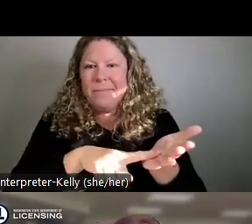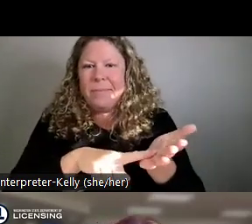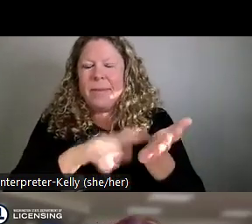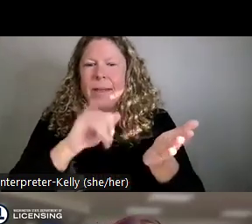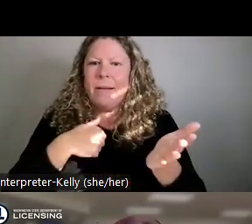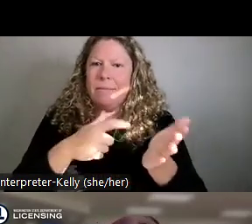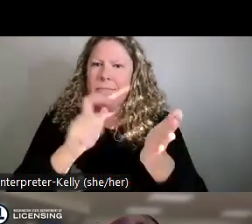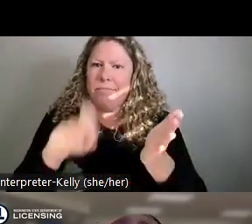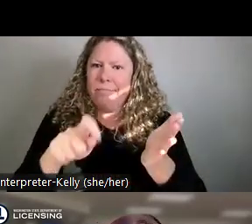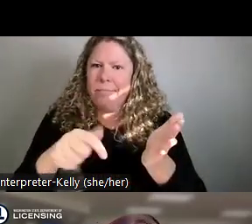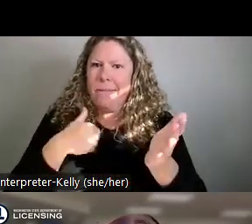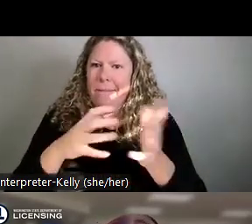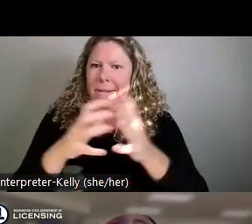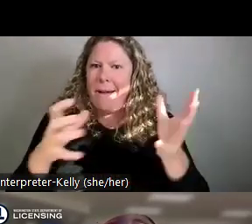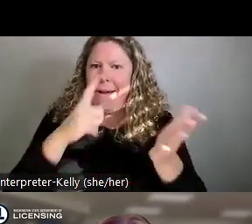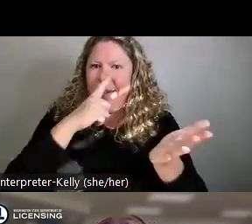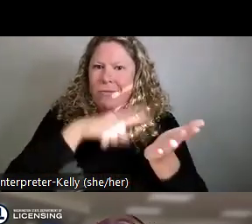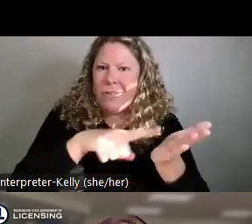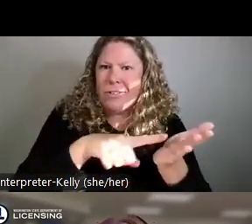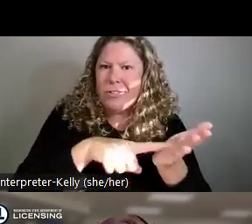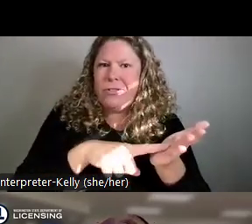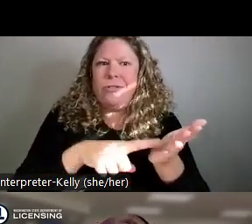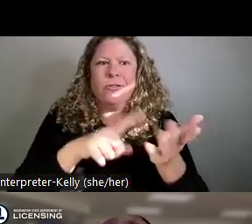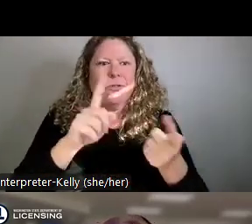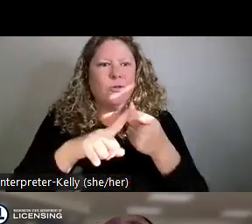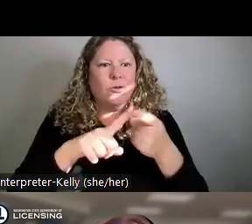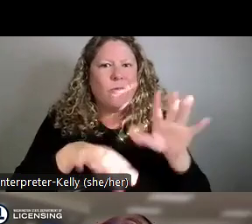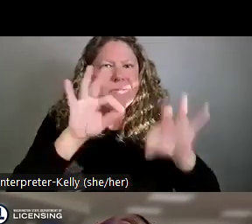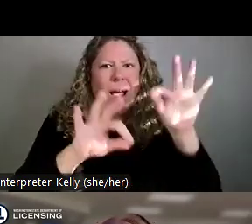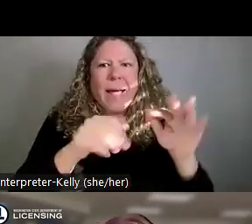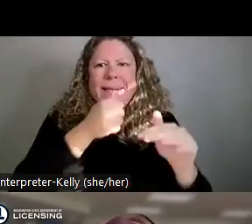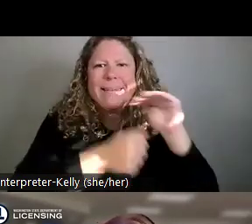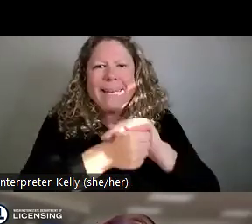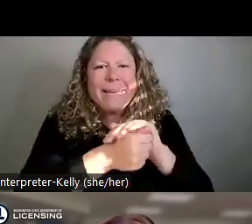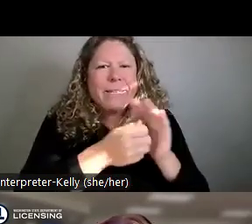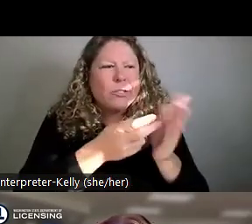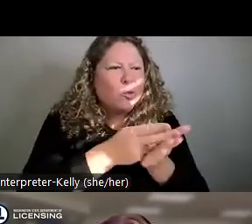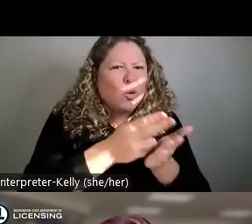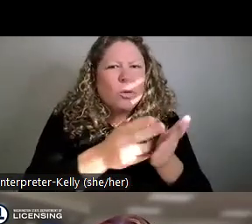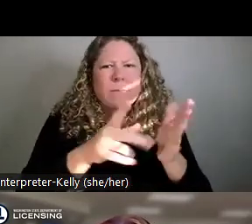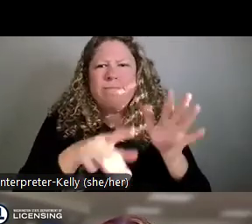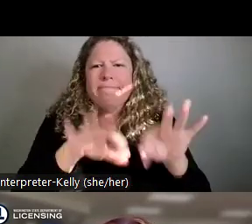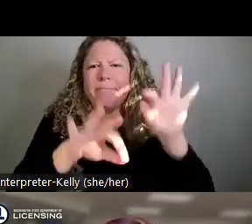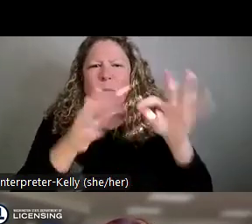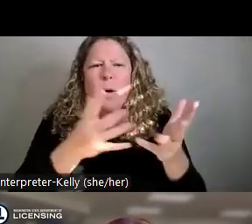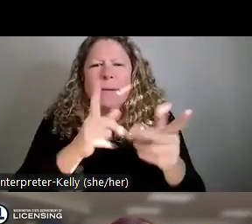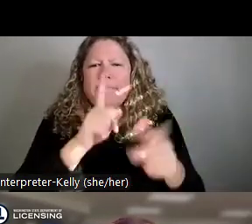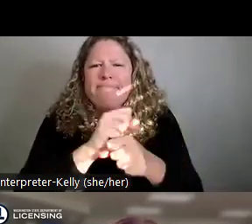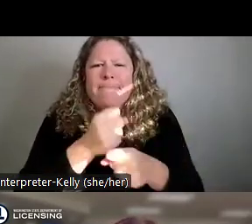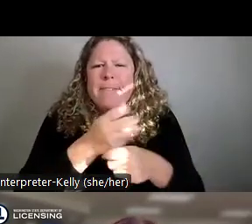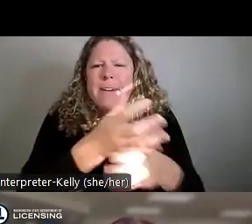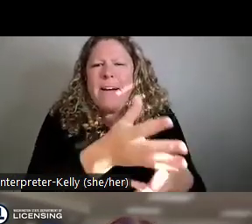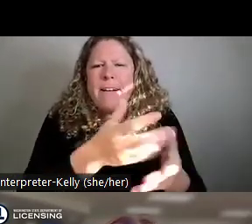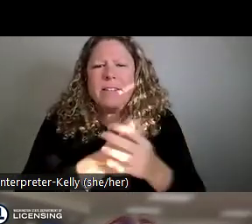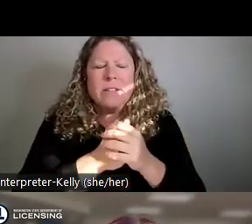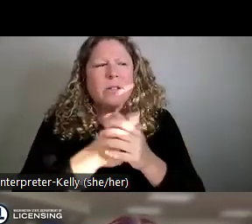lot of upfront research in order to uncover hidden truths and identify root causes. We aim to learn as much